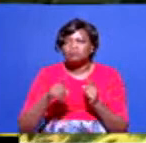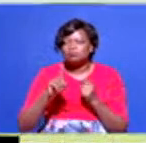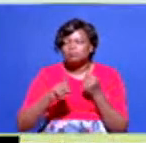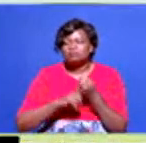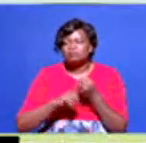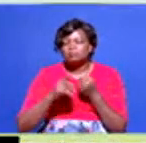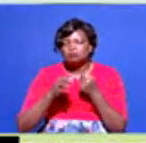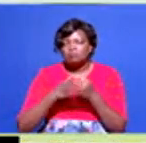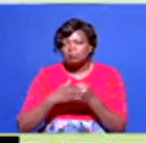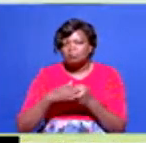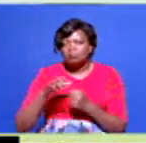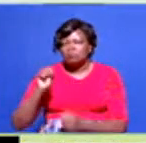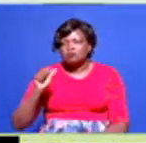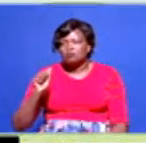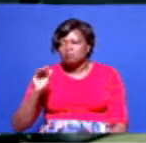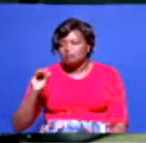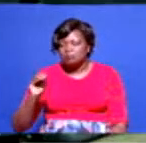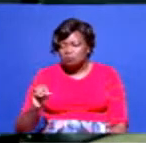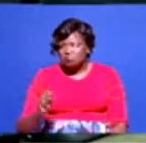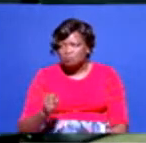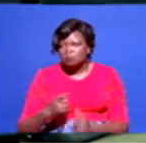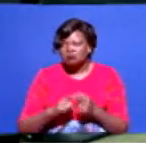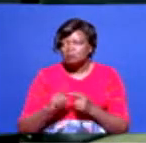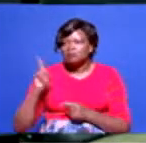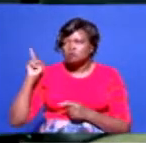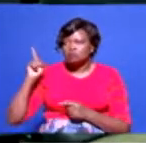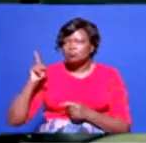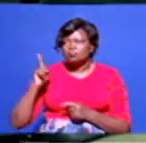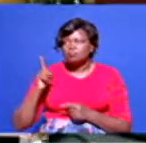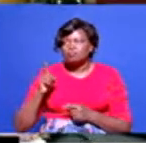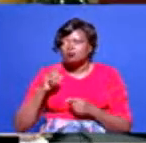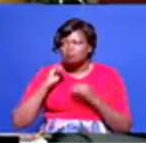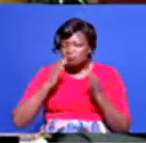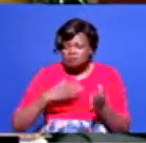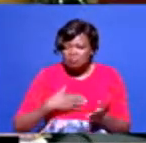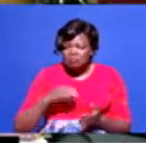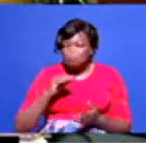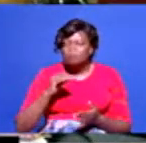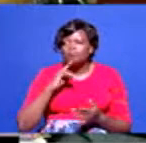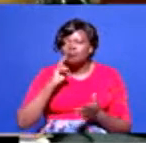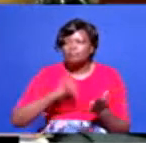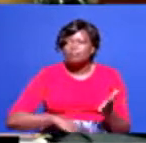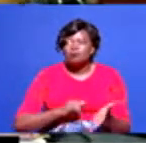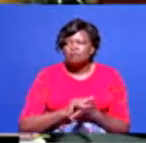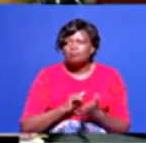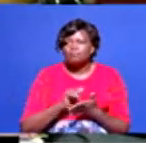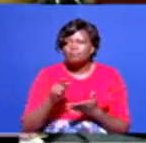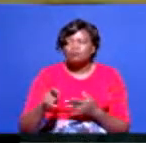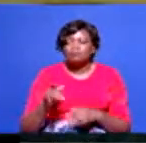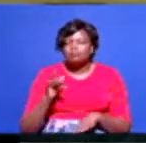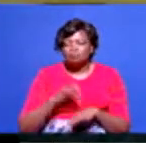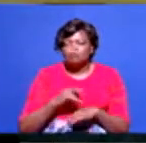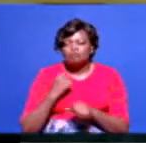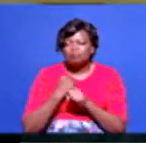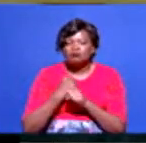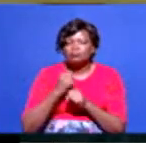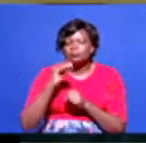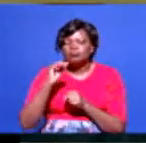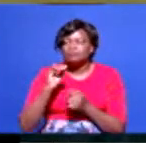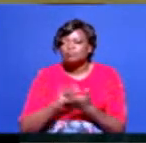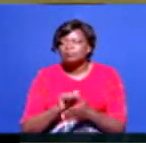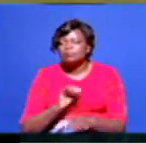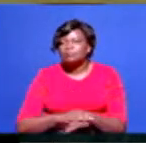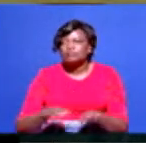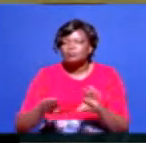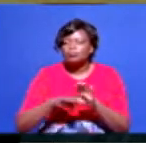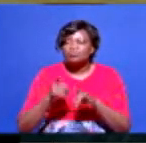SACCOs. Baraka Yetu SACCO CEO Thomas Osoro says the levies compromise the operations of SACCOs that draw membership from